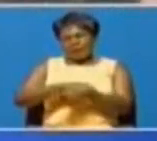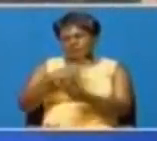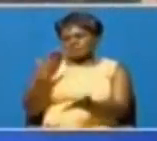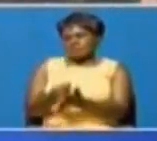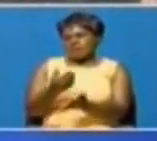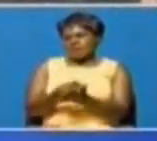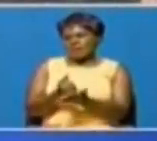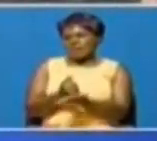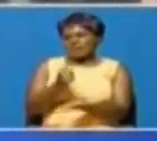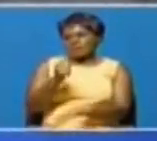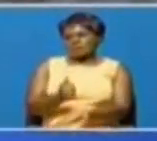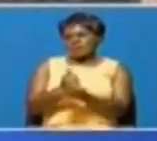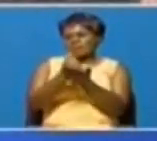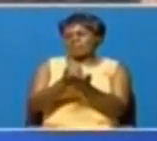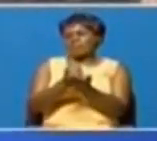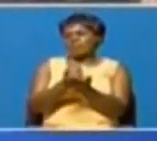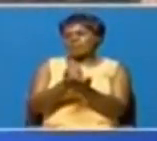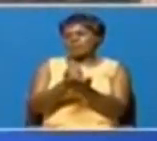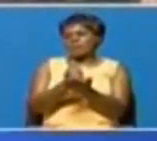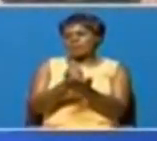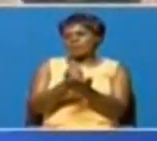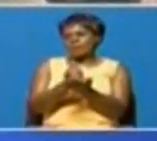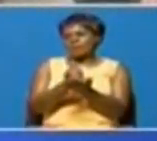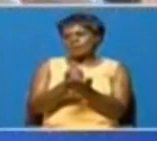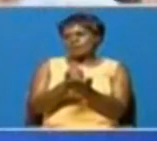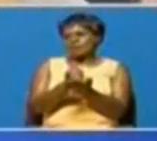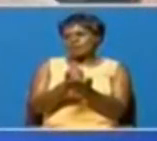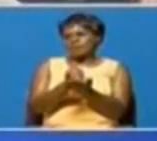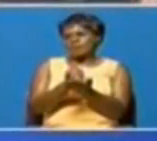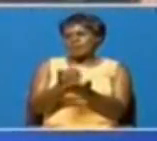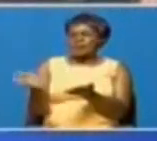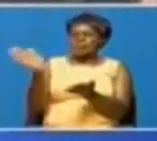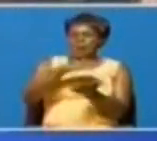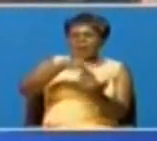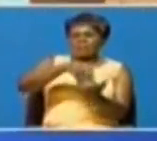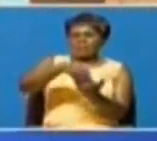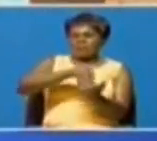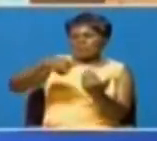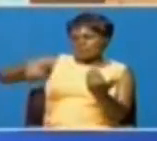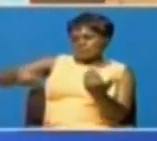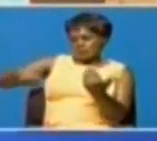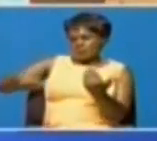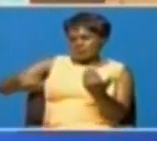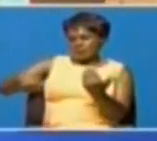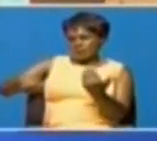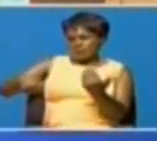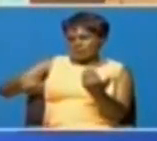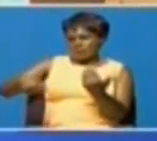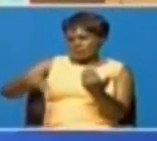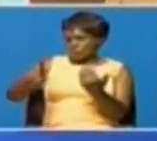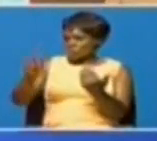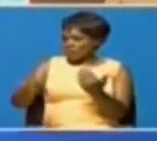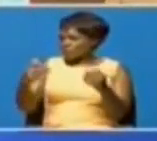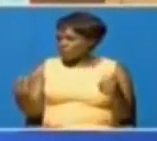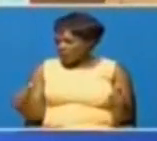pesa. Saidia nani? Ama wanasema murudishe juala, si ndio? If you haven't gone to the